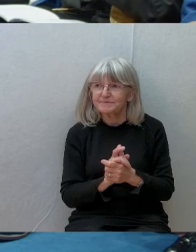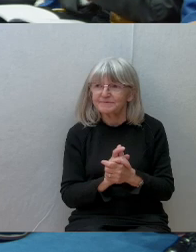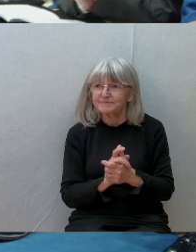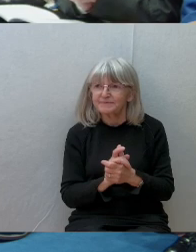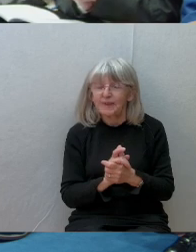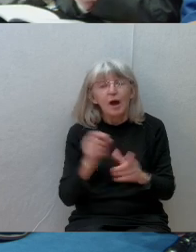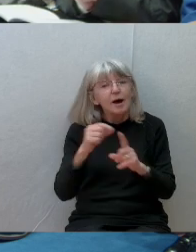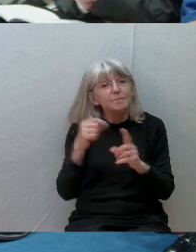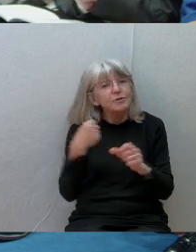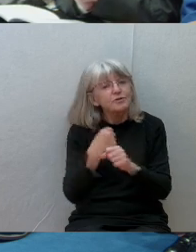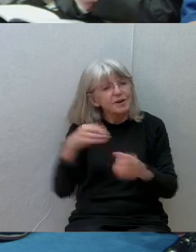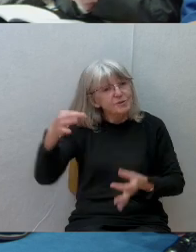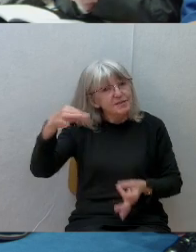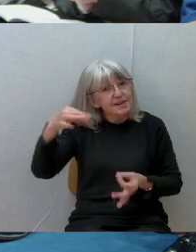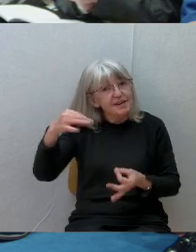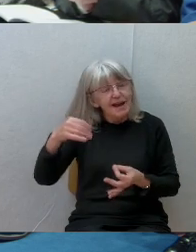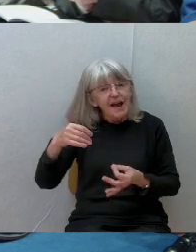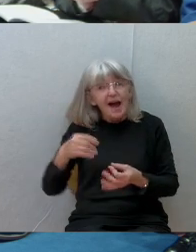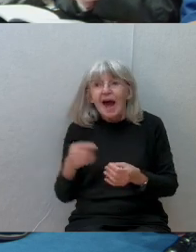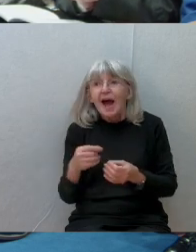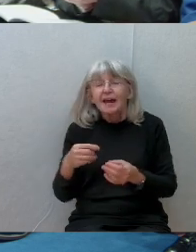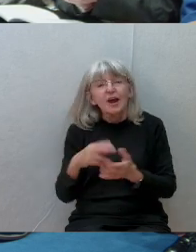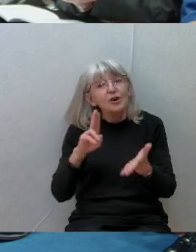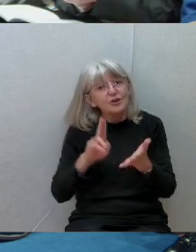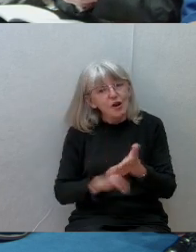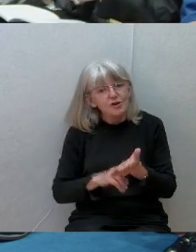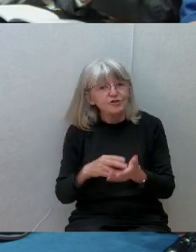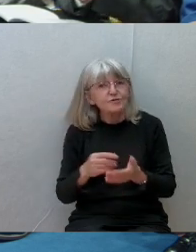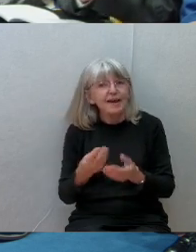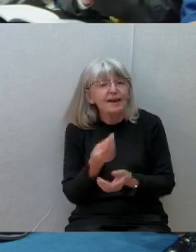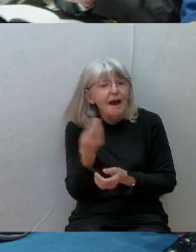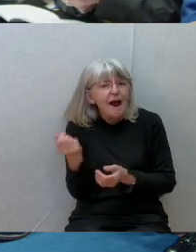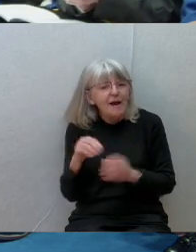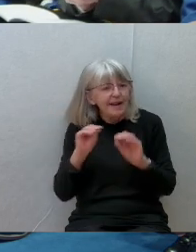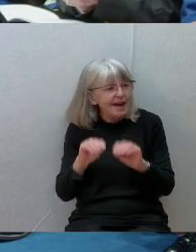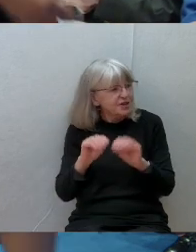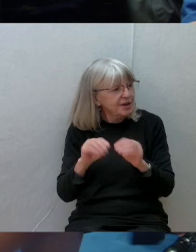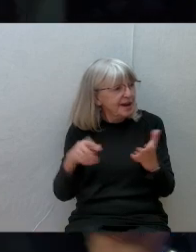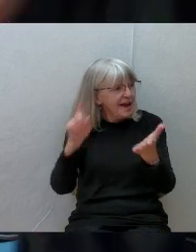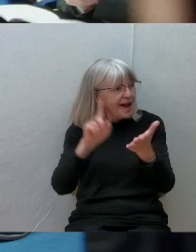For the Postgraduate Certificate in Nursery Early Education, Leah Kayesi.